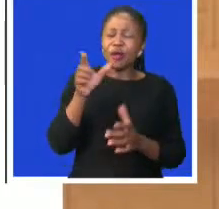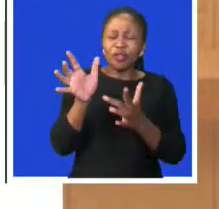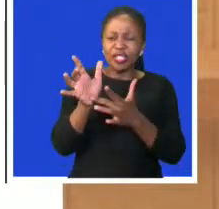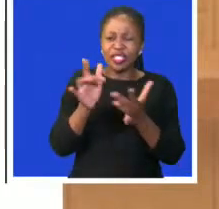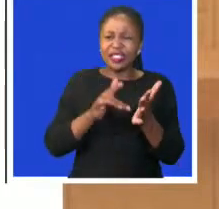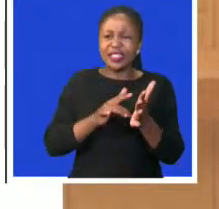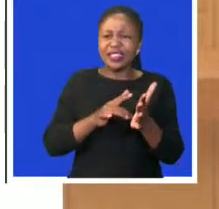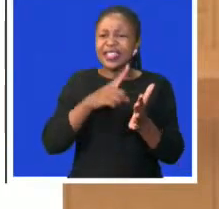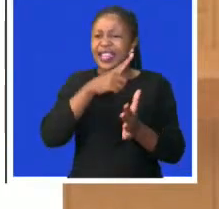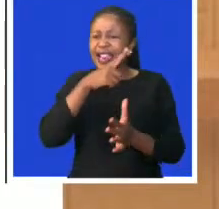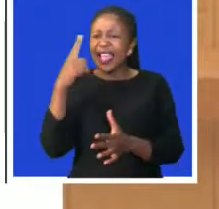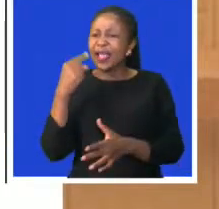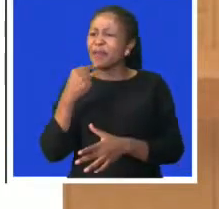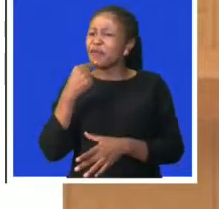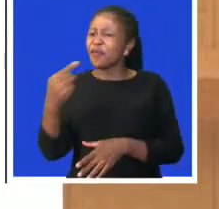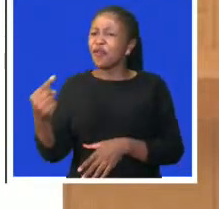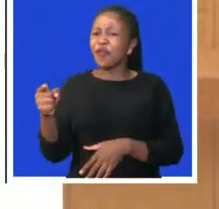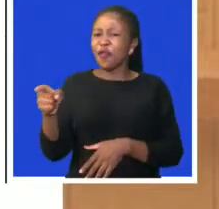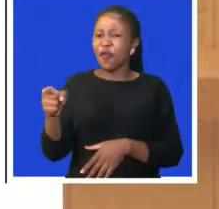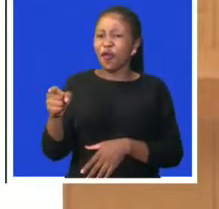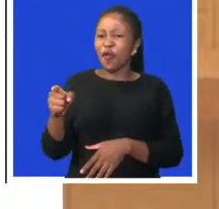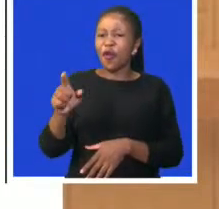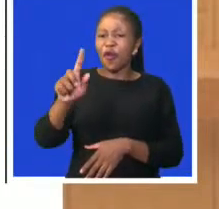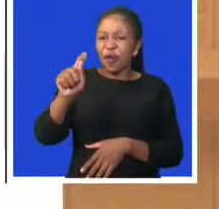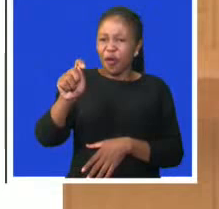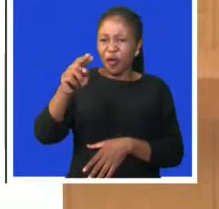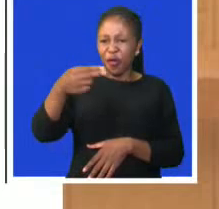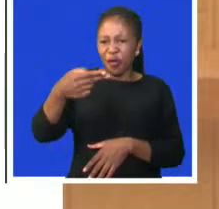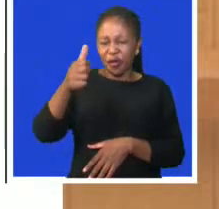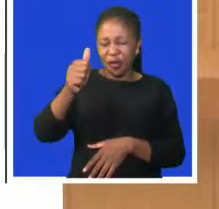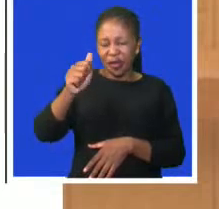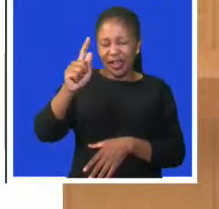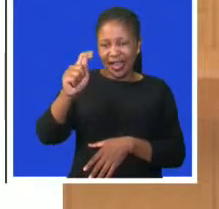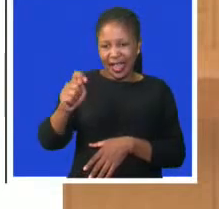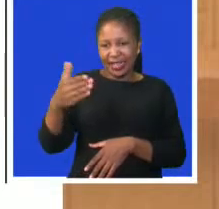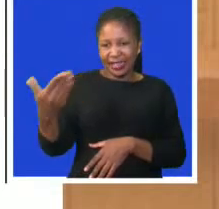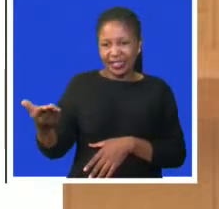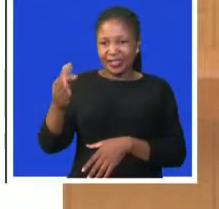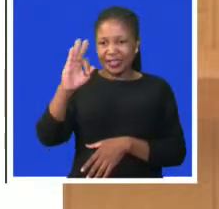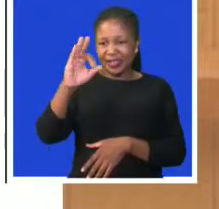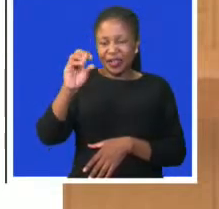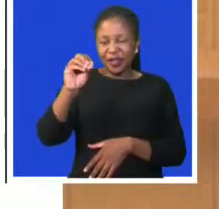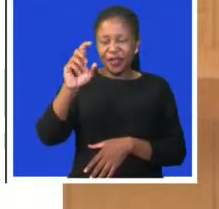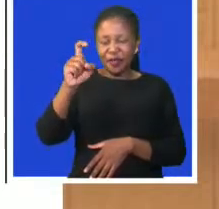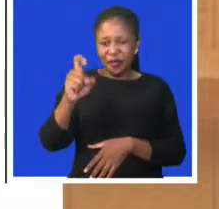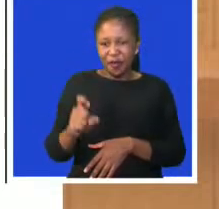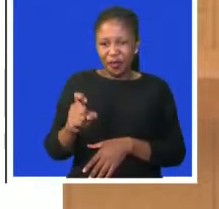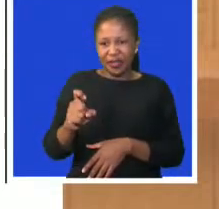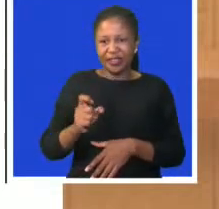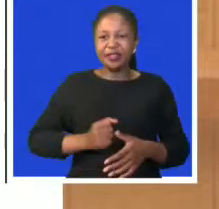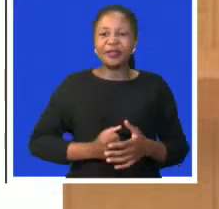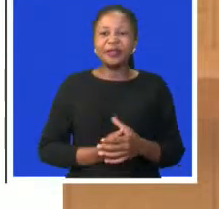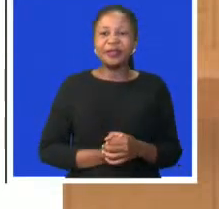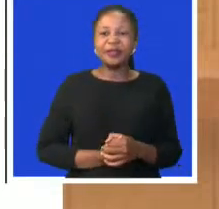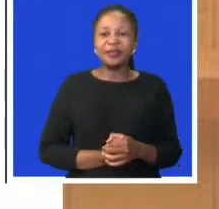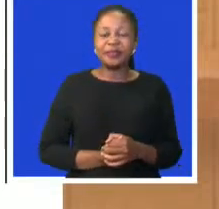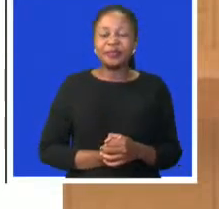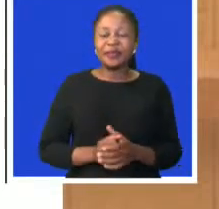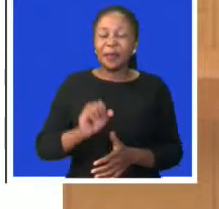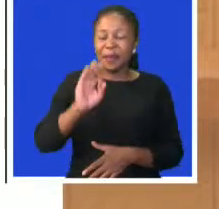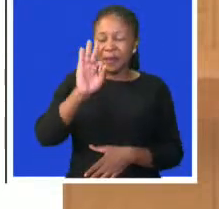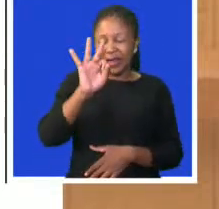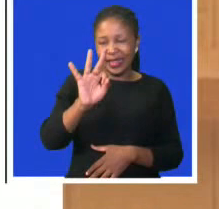we explore the Gospel of Luke. Moving on, dear Lena, now we go to Herod